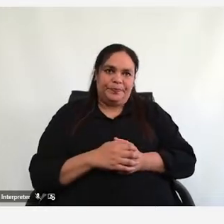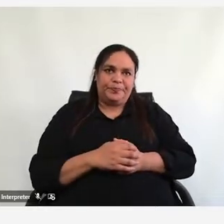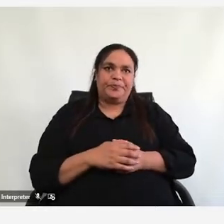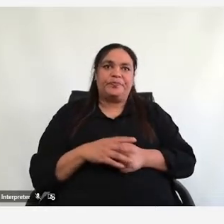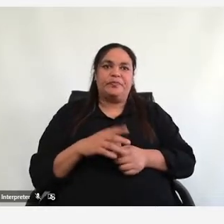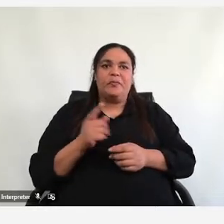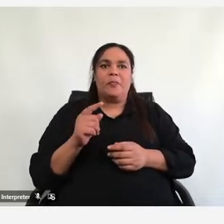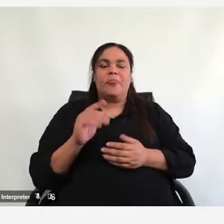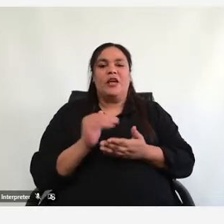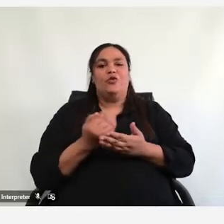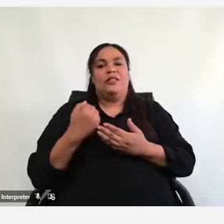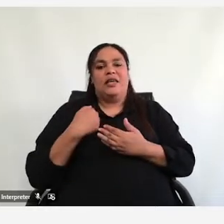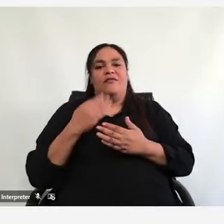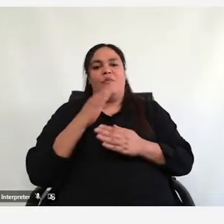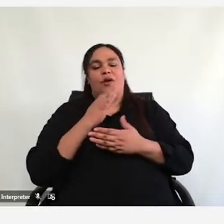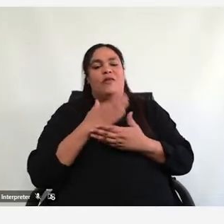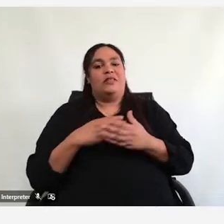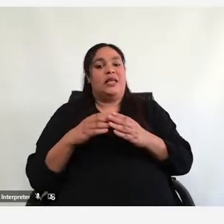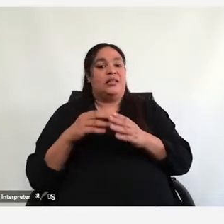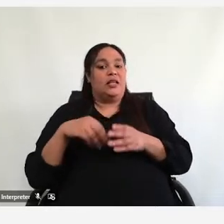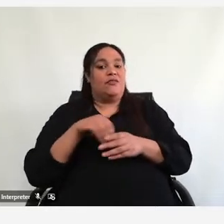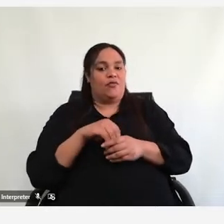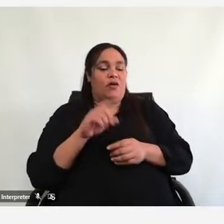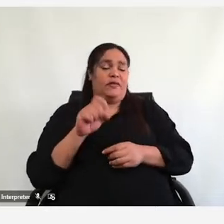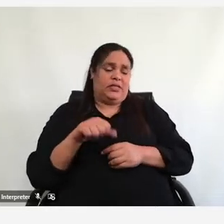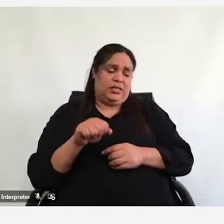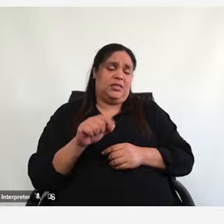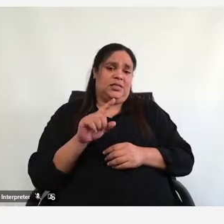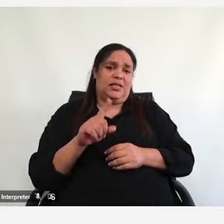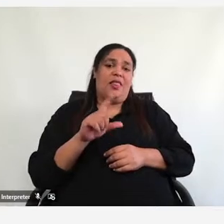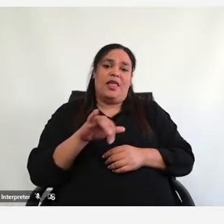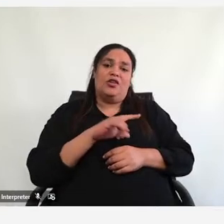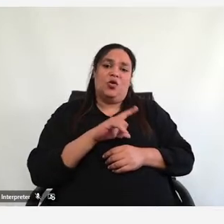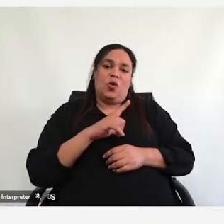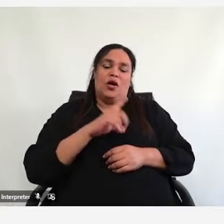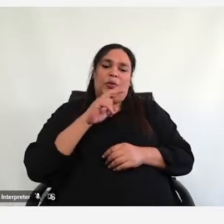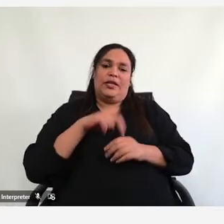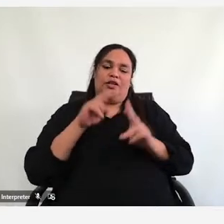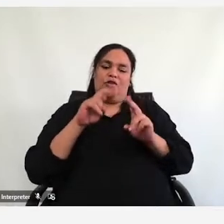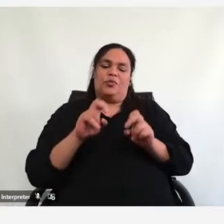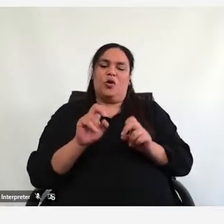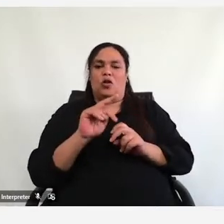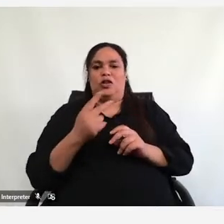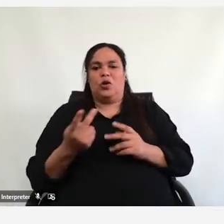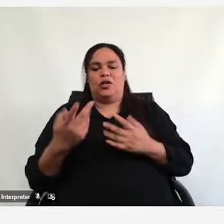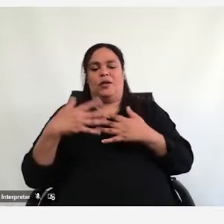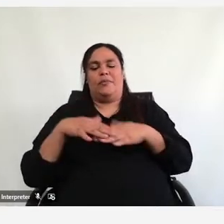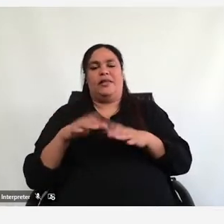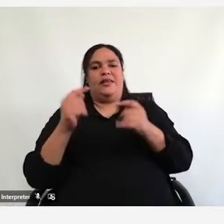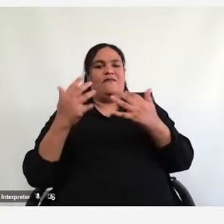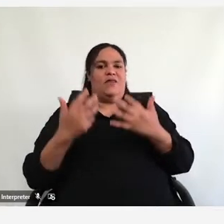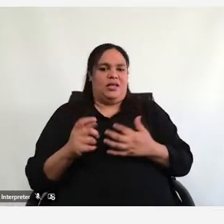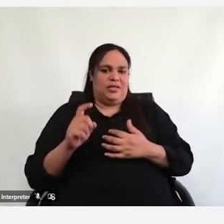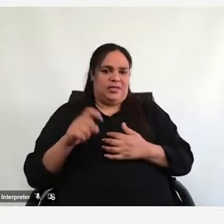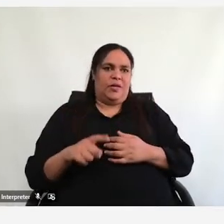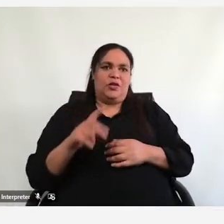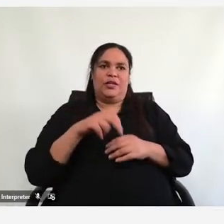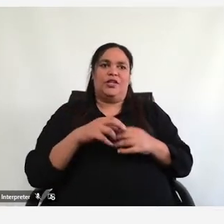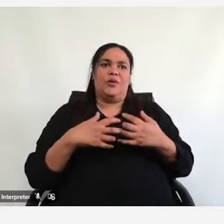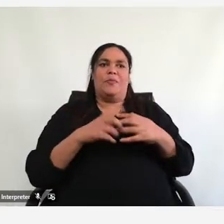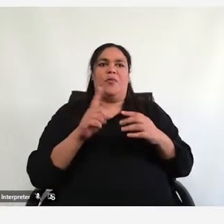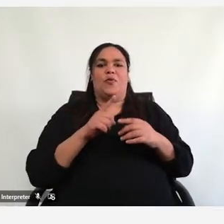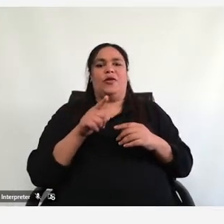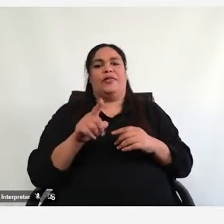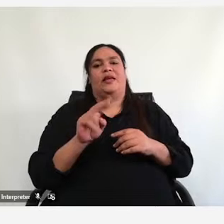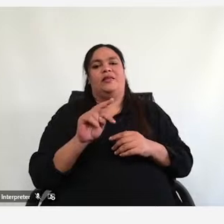of reserves and getting the private sector involved, definitely, this is why we are exploring alternative and blended financing. We are going to establish an alternative